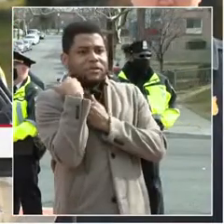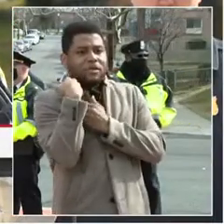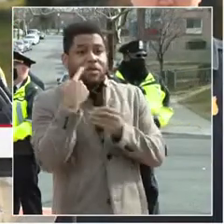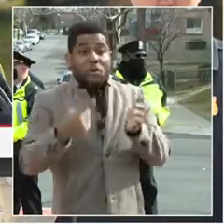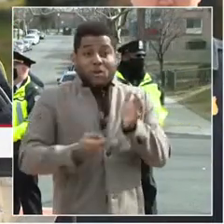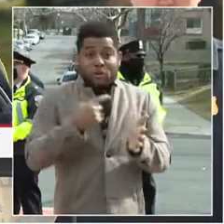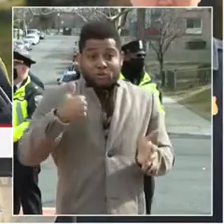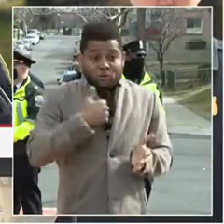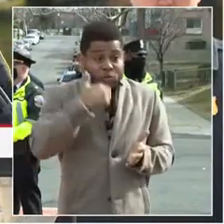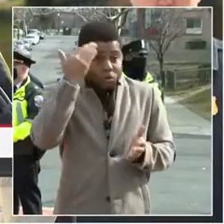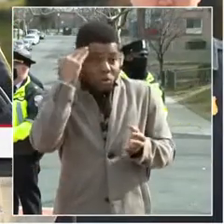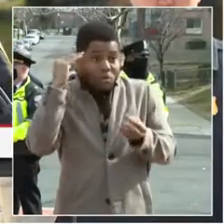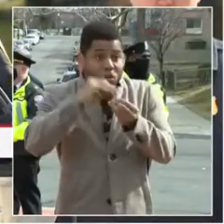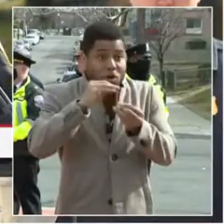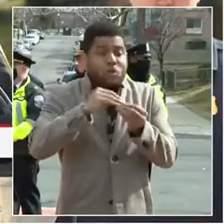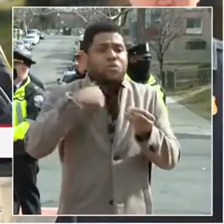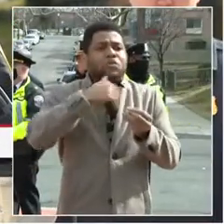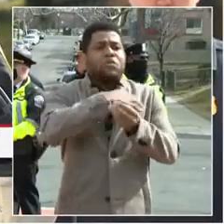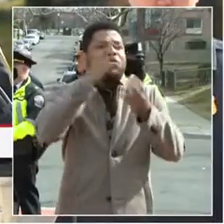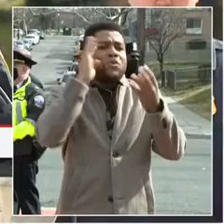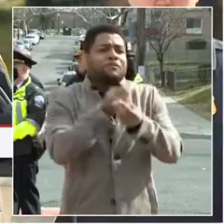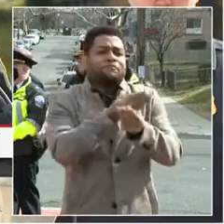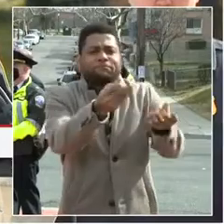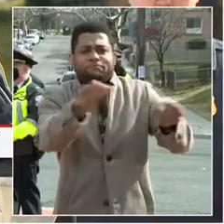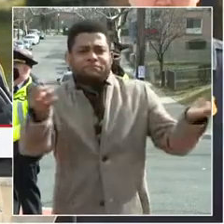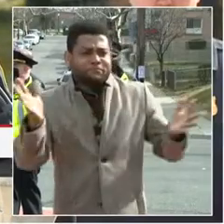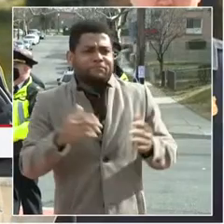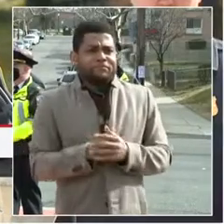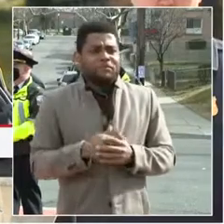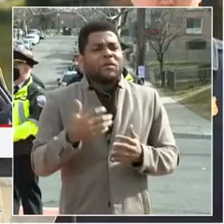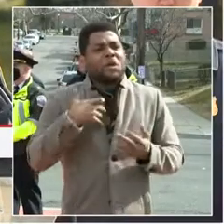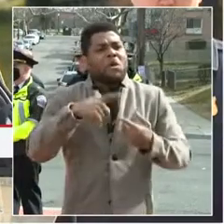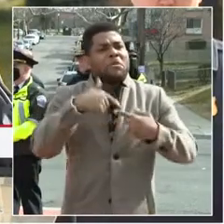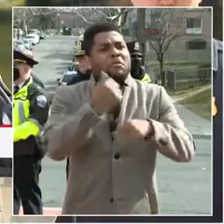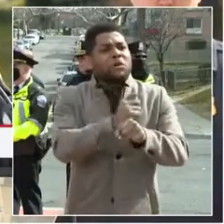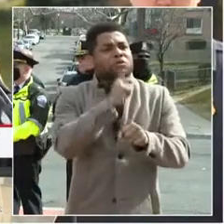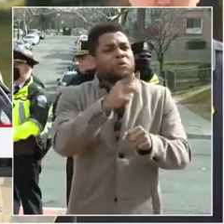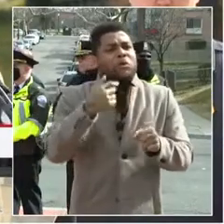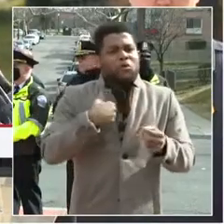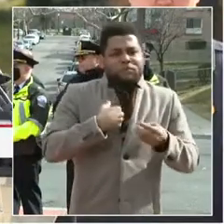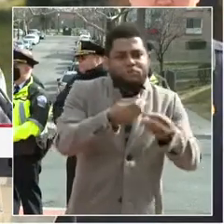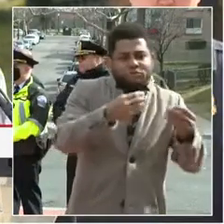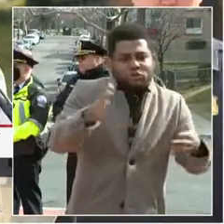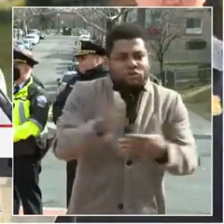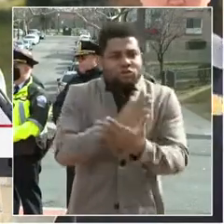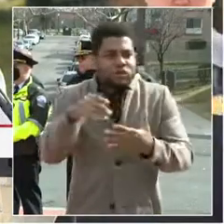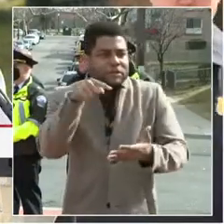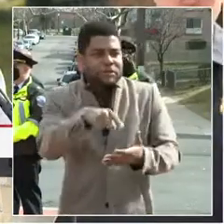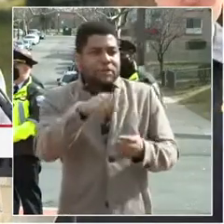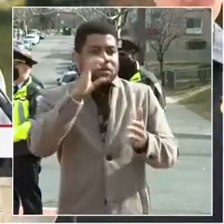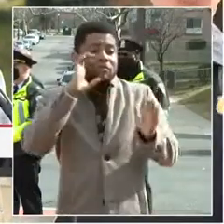these available to the media, but I really want to make sure that we are circulating these images. This individual,